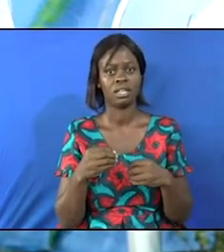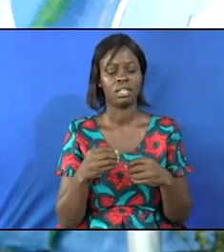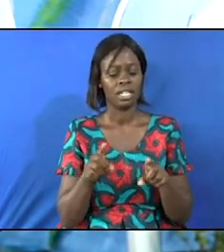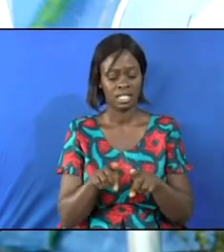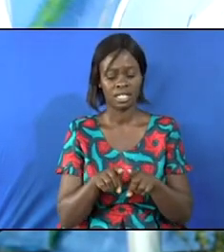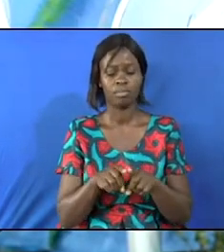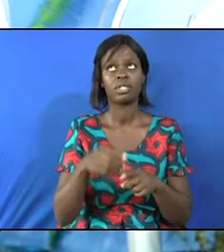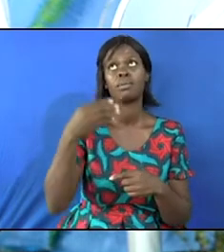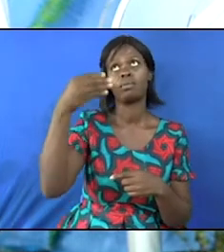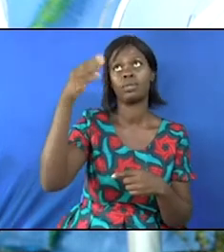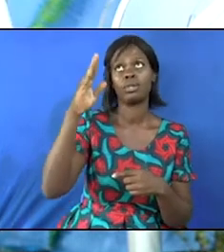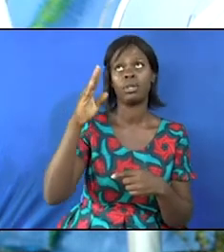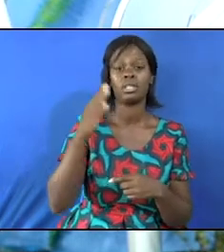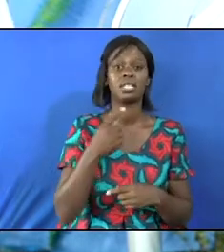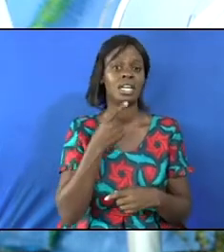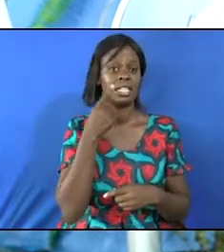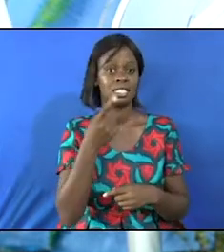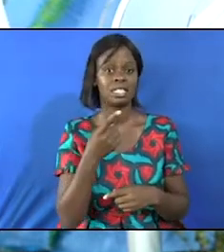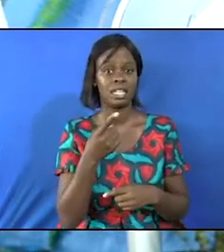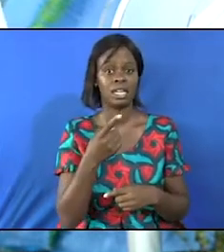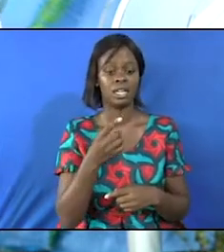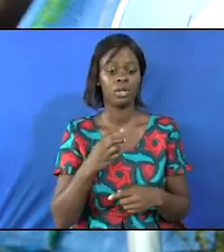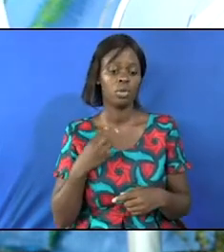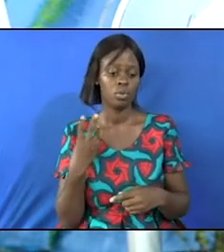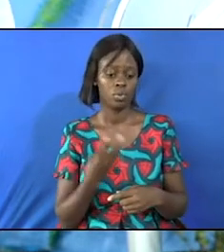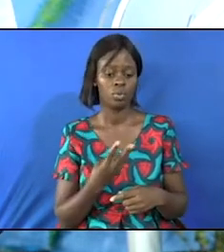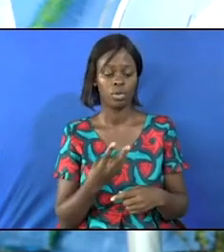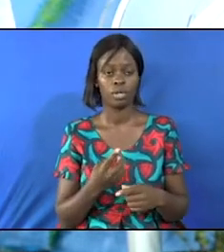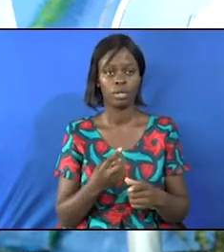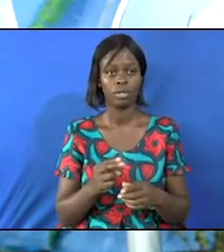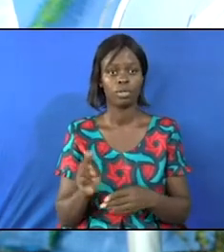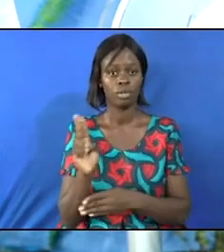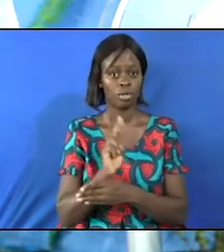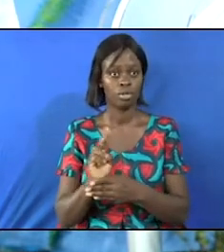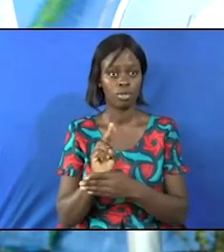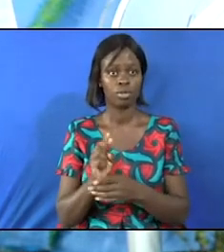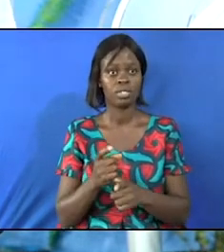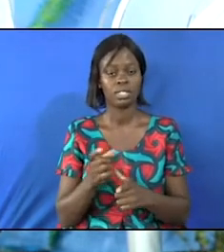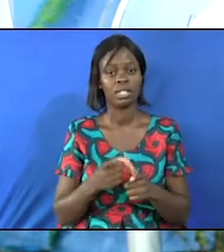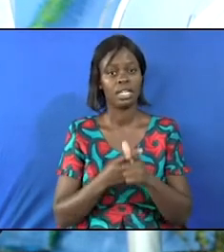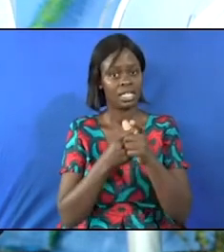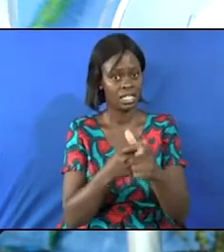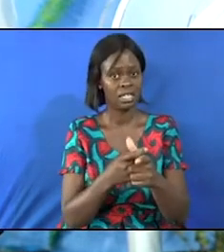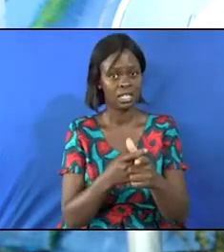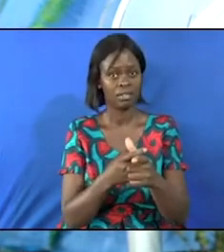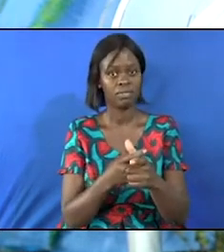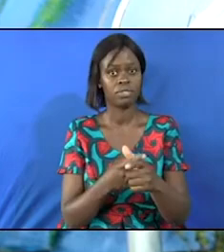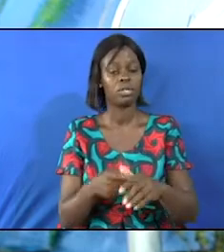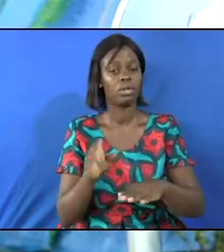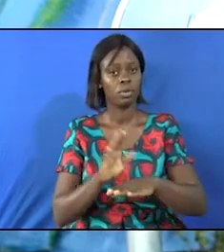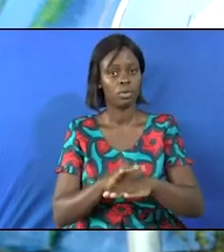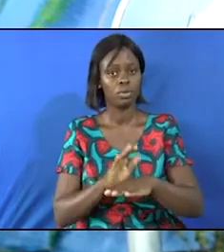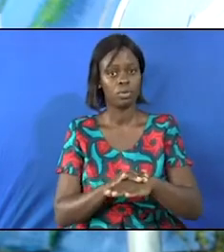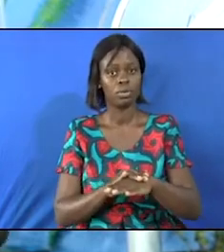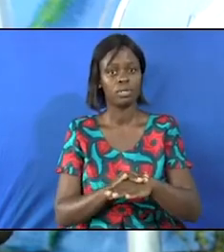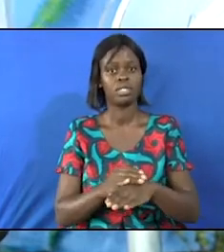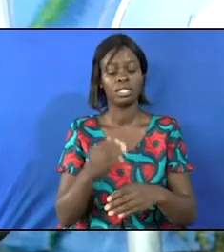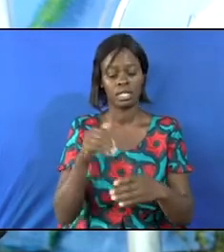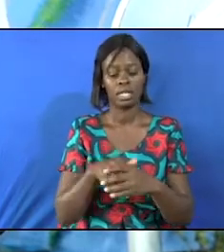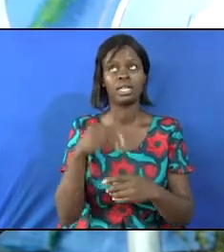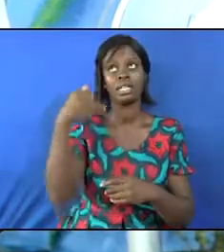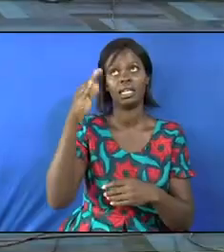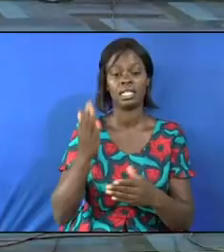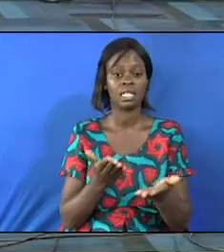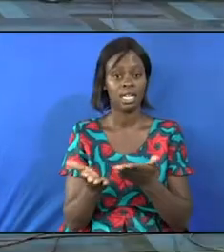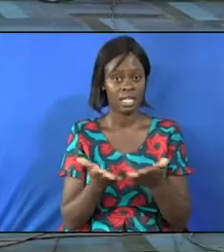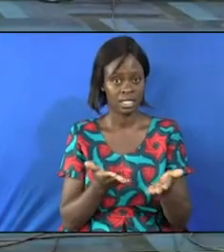you want to lose our gifts? I know we don't. Let us use them. Before we finish, I want to invite Kemi to do a